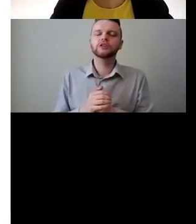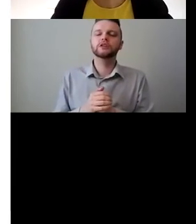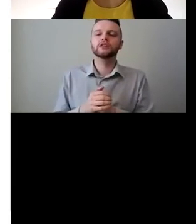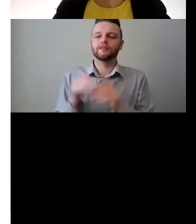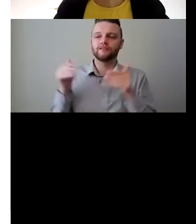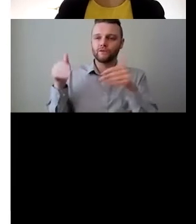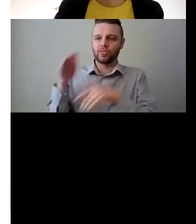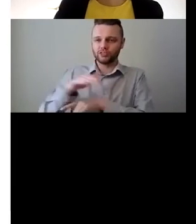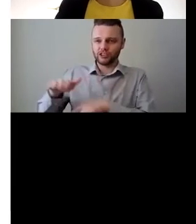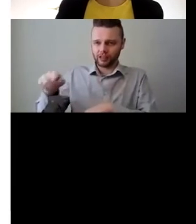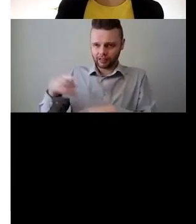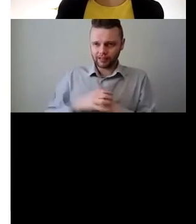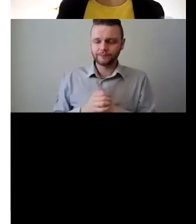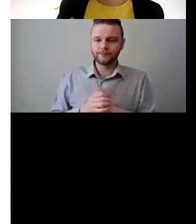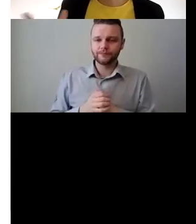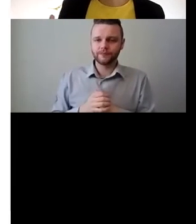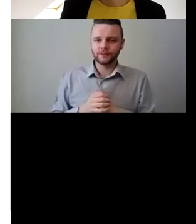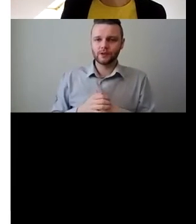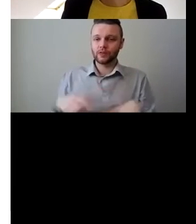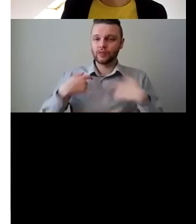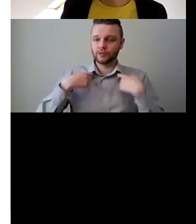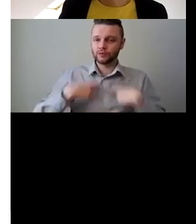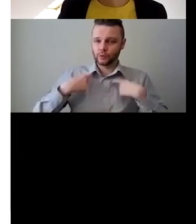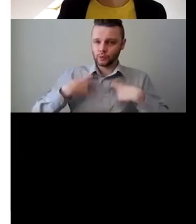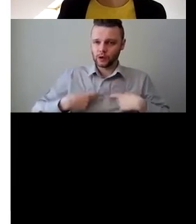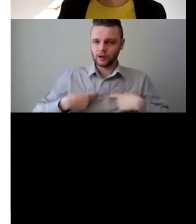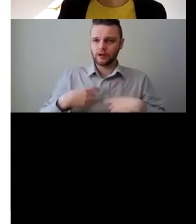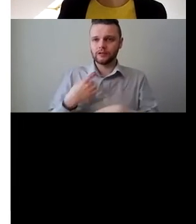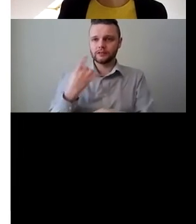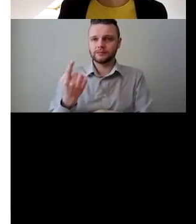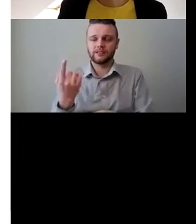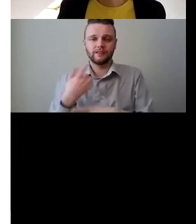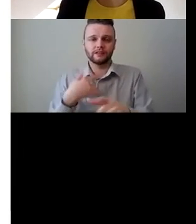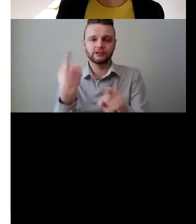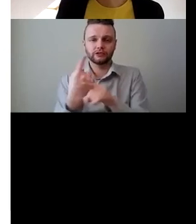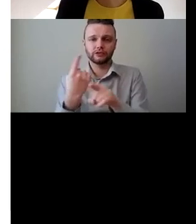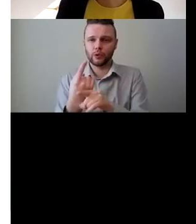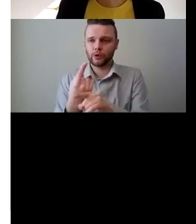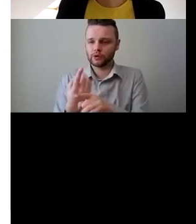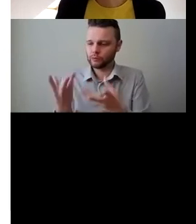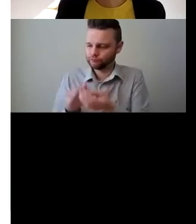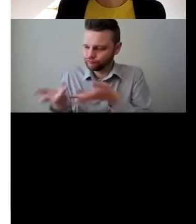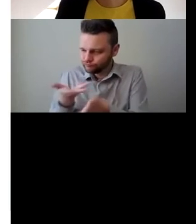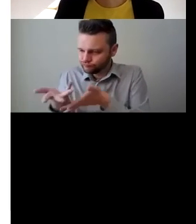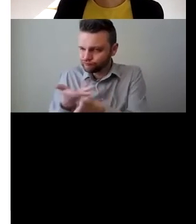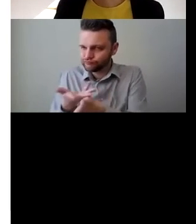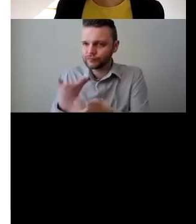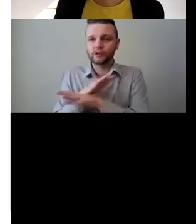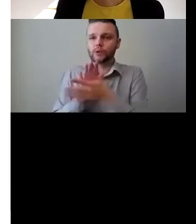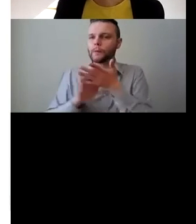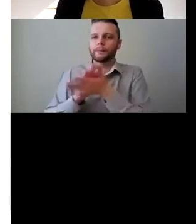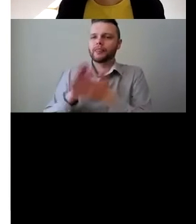child. So even though the social worker may talk with the child, that doesn't mean that the child